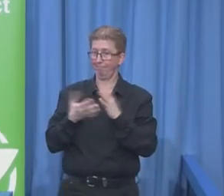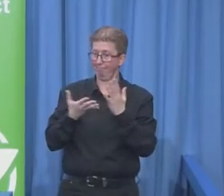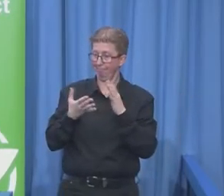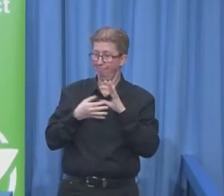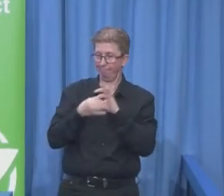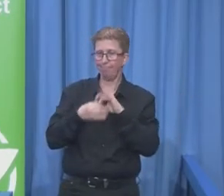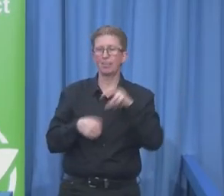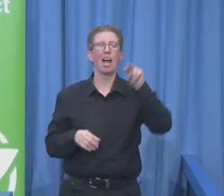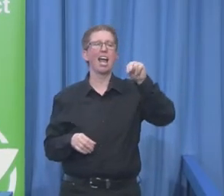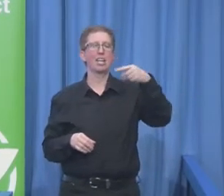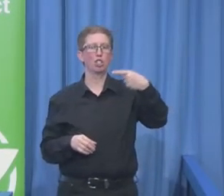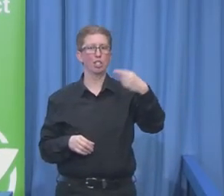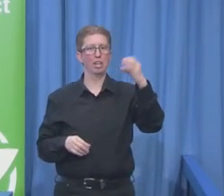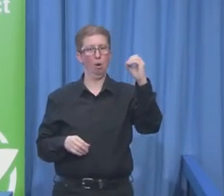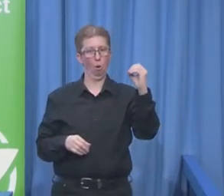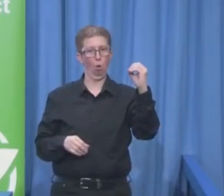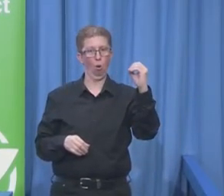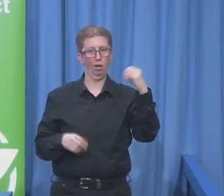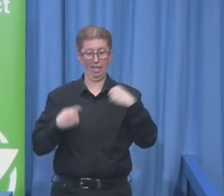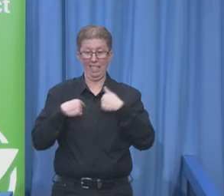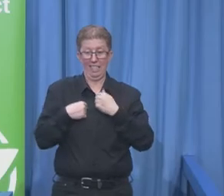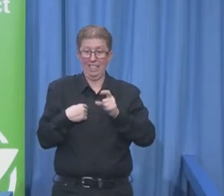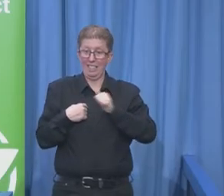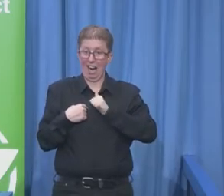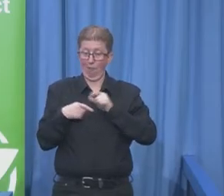work. Why? Because